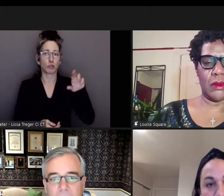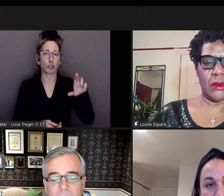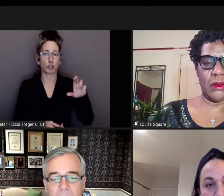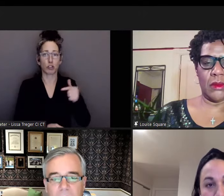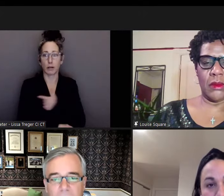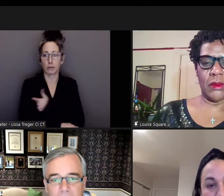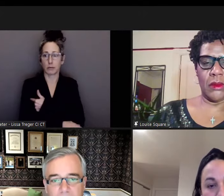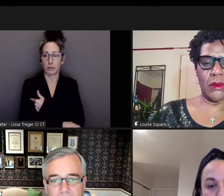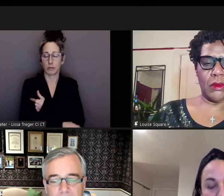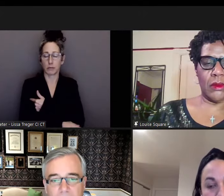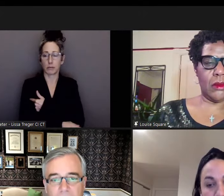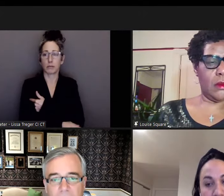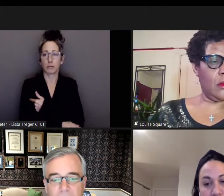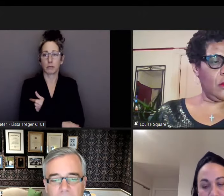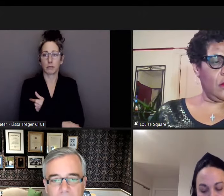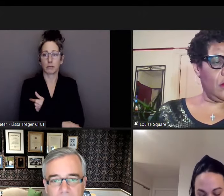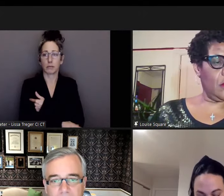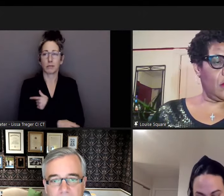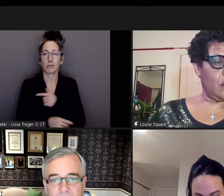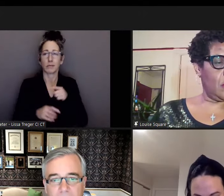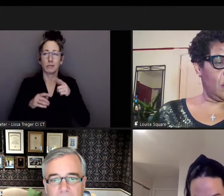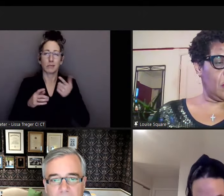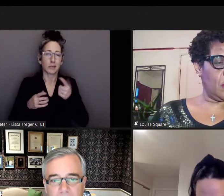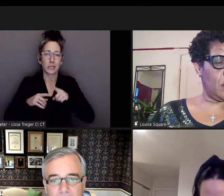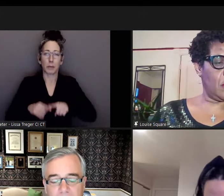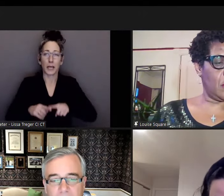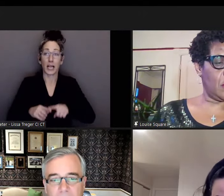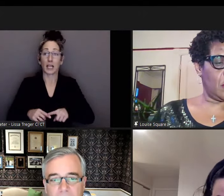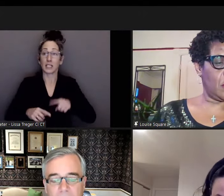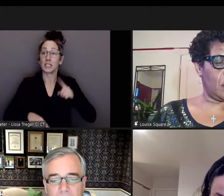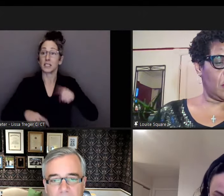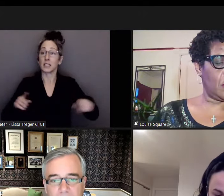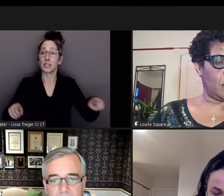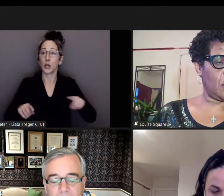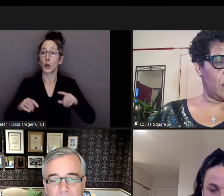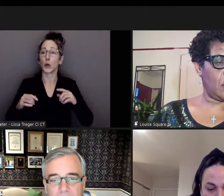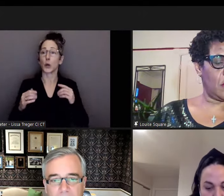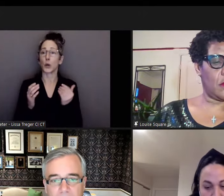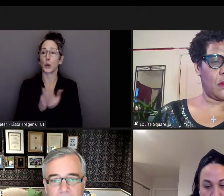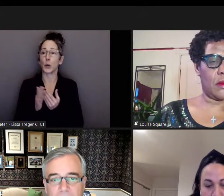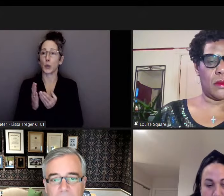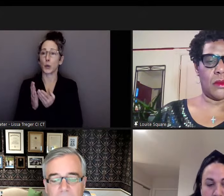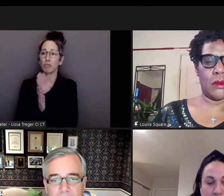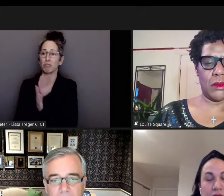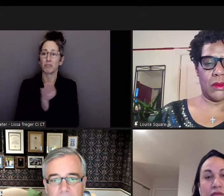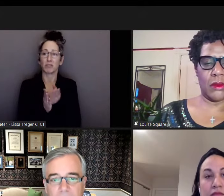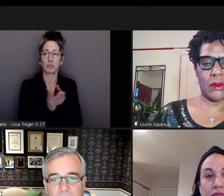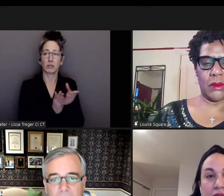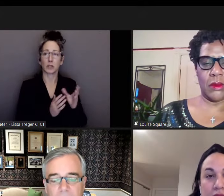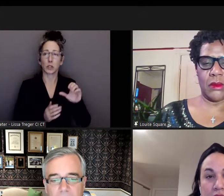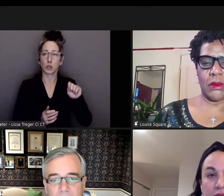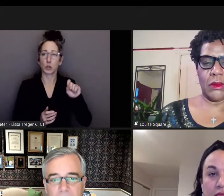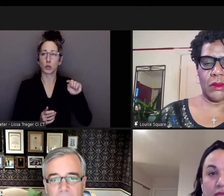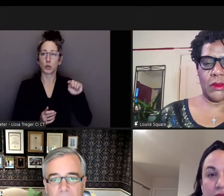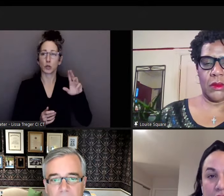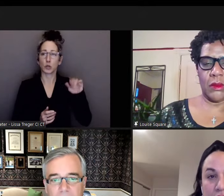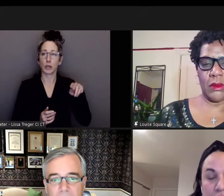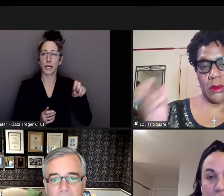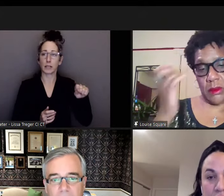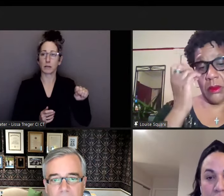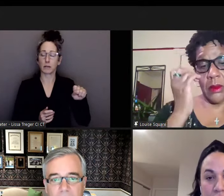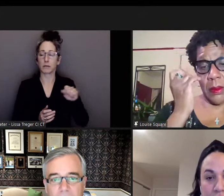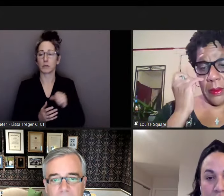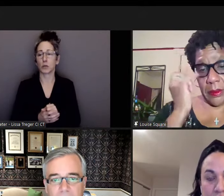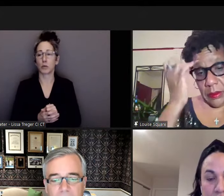response to some of the variant strains or as a continuing preventive shot moving forward. So Diane and Lisa